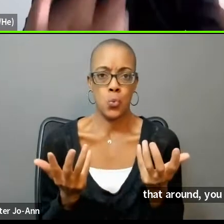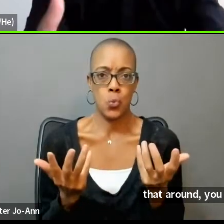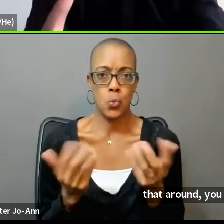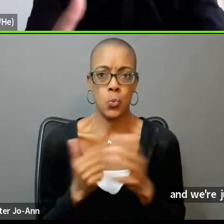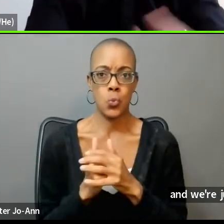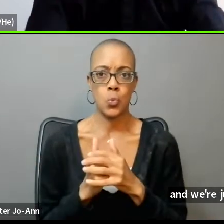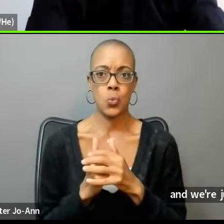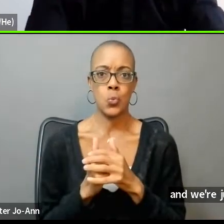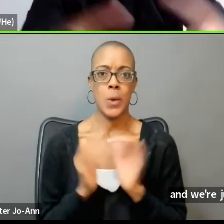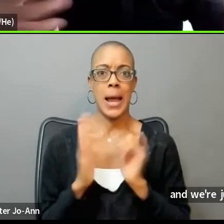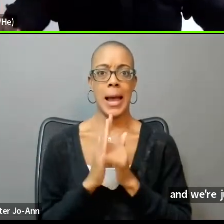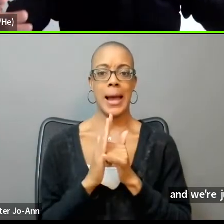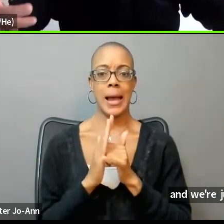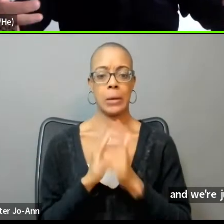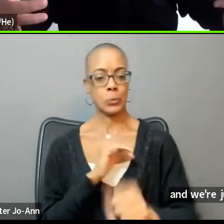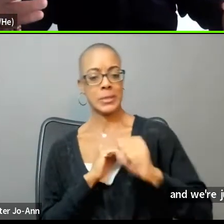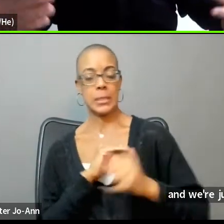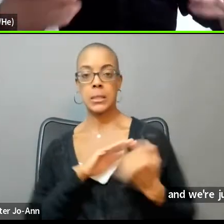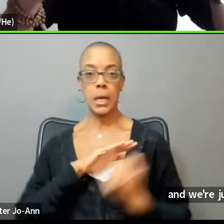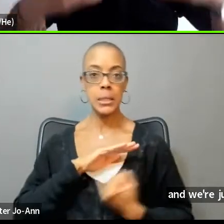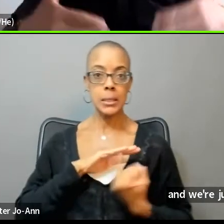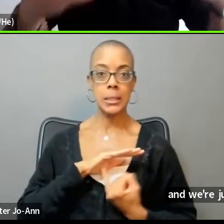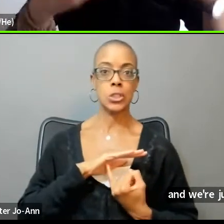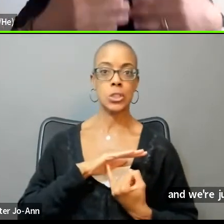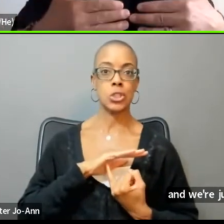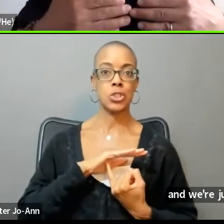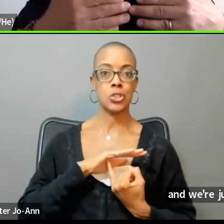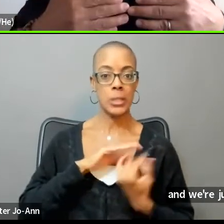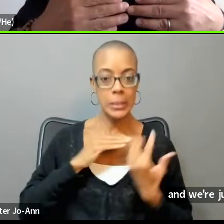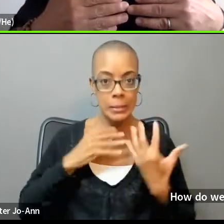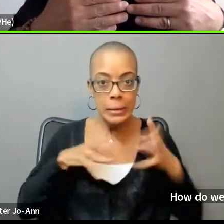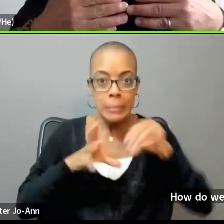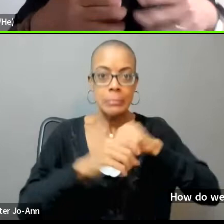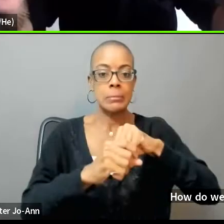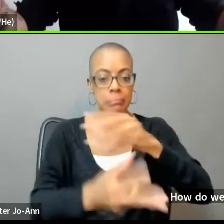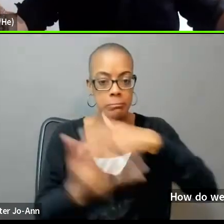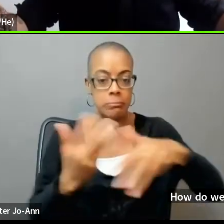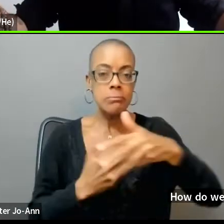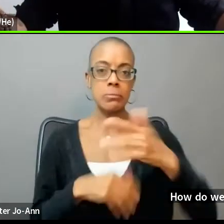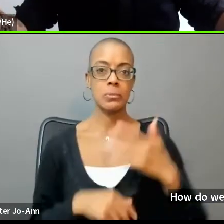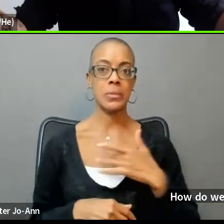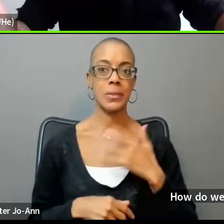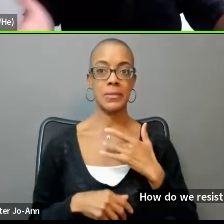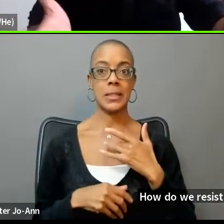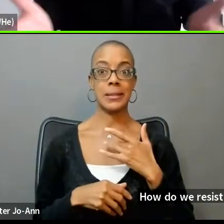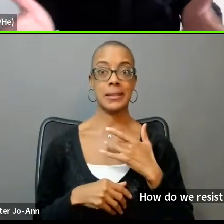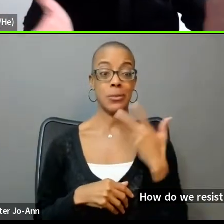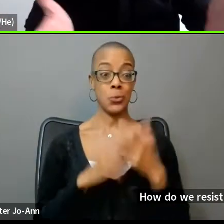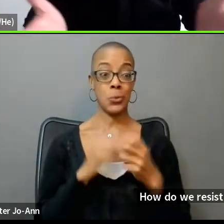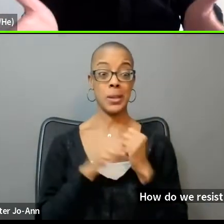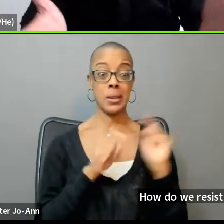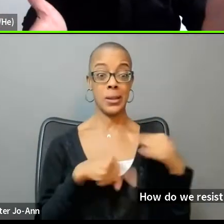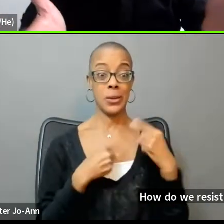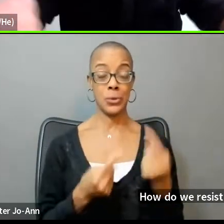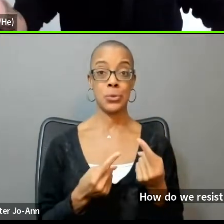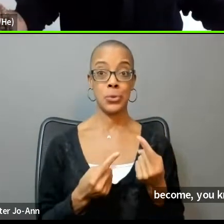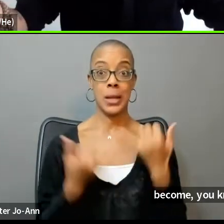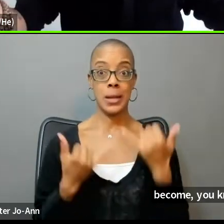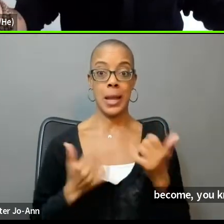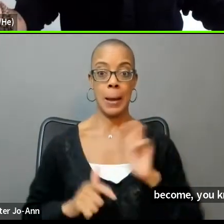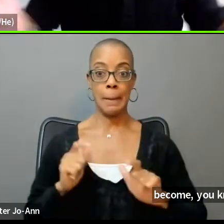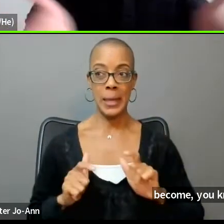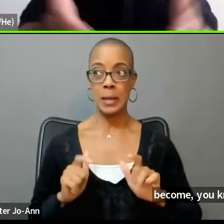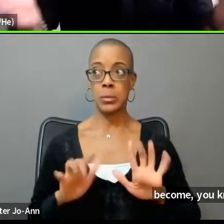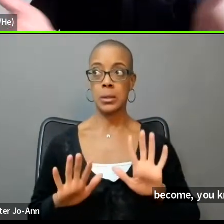resist isolation? Because I feel like that has become, after 3 years, people are kind of still getting